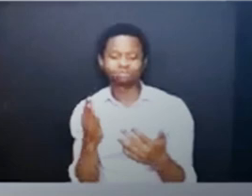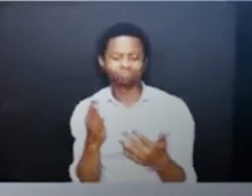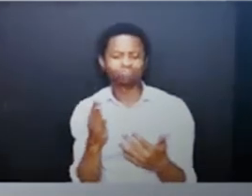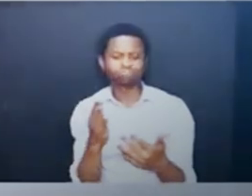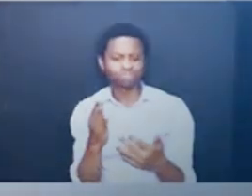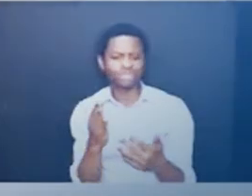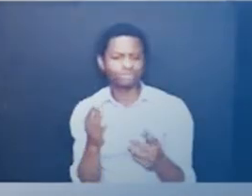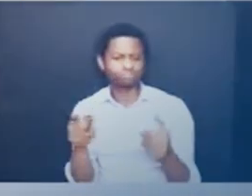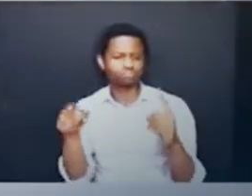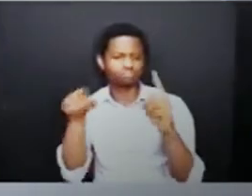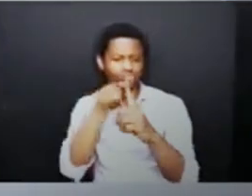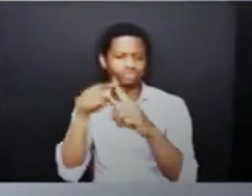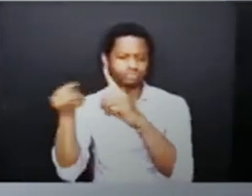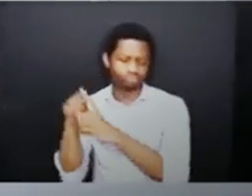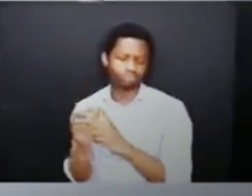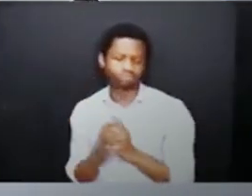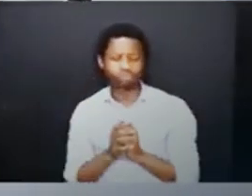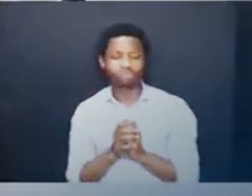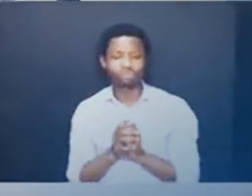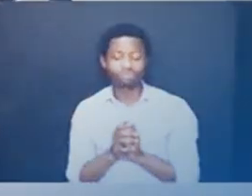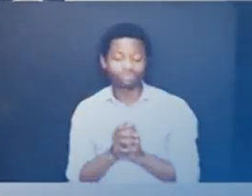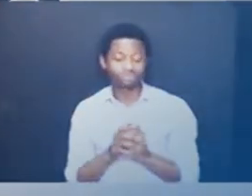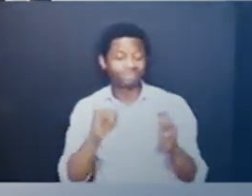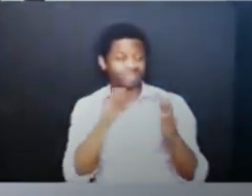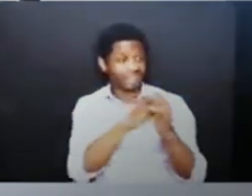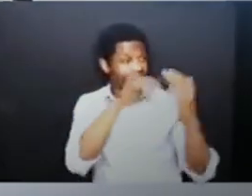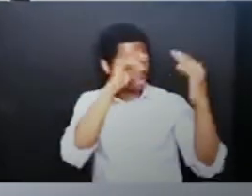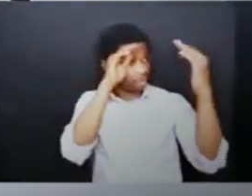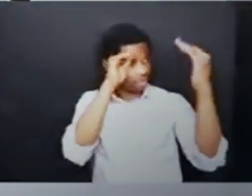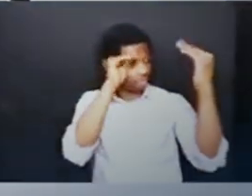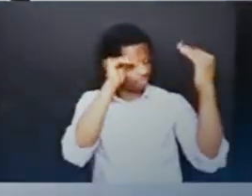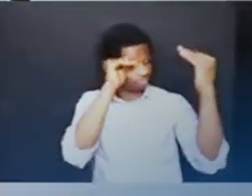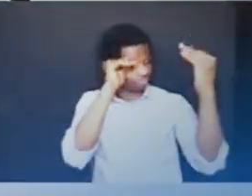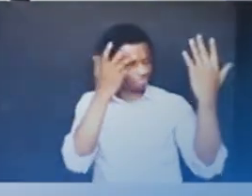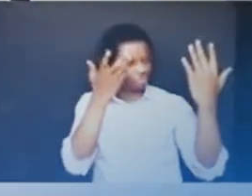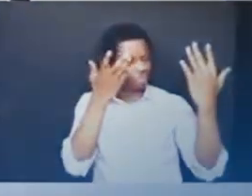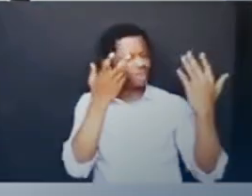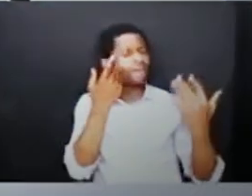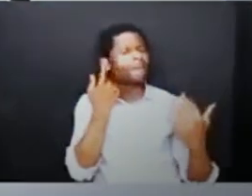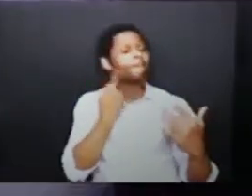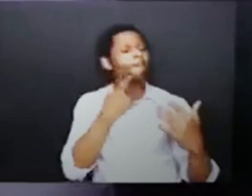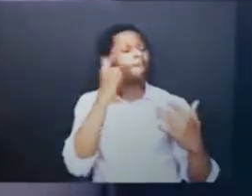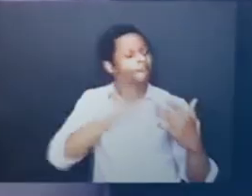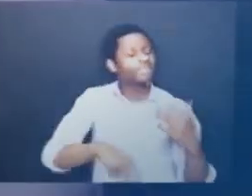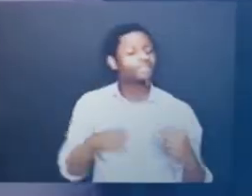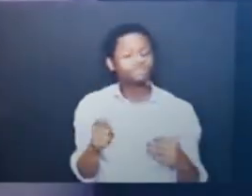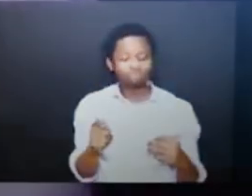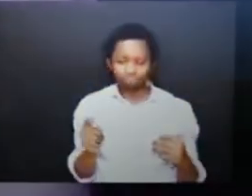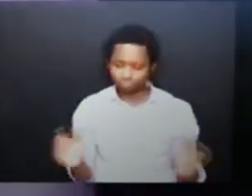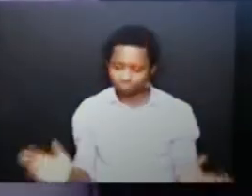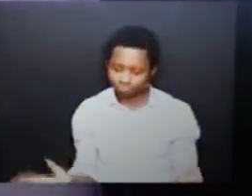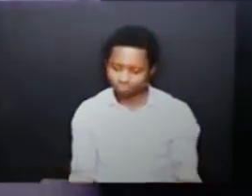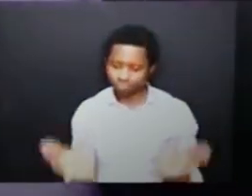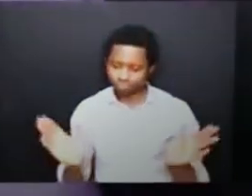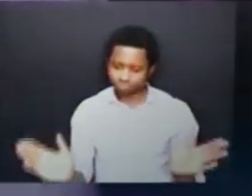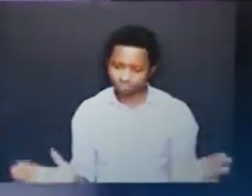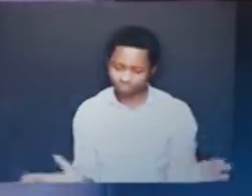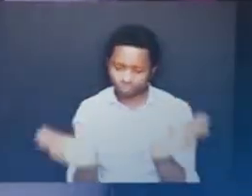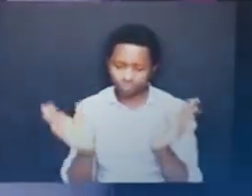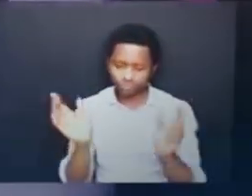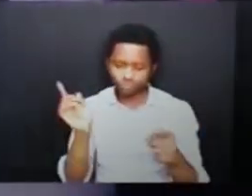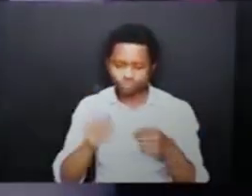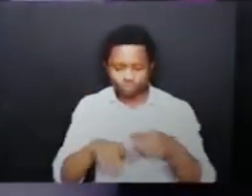Now, this expectation should quicken us into actions that will bring